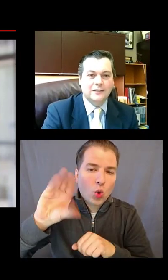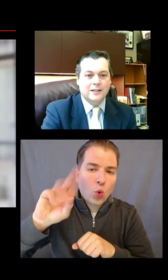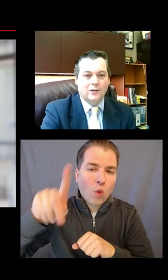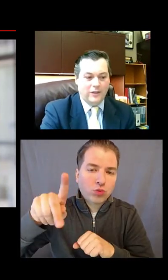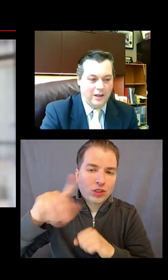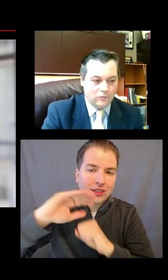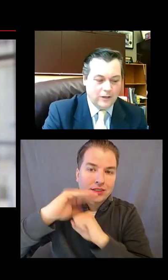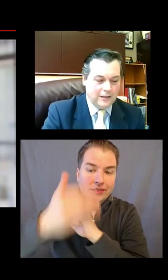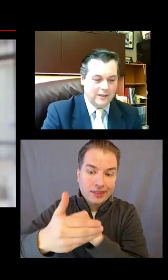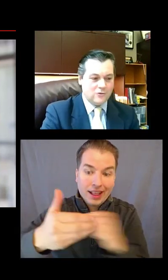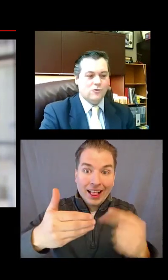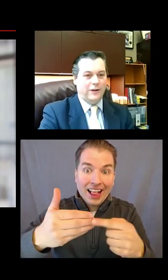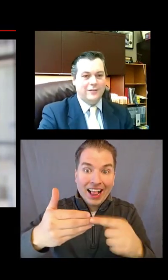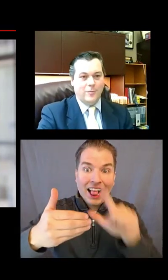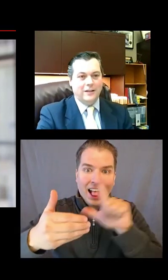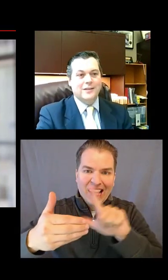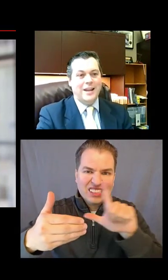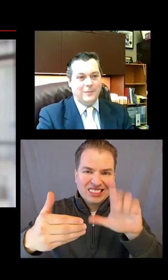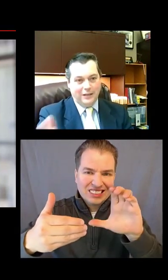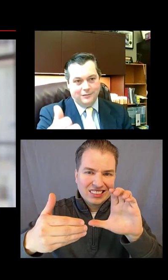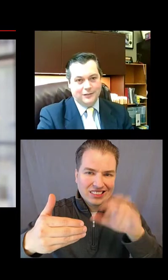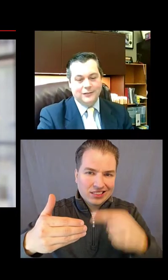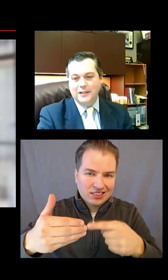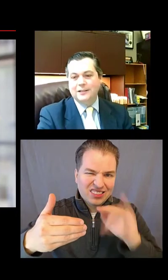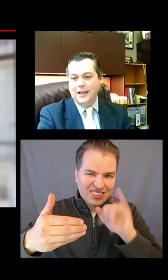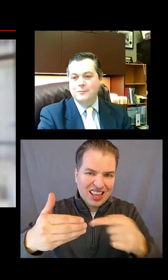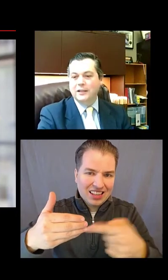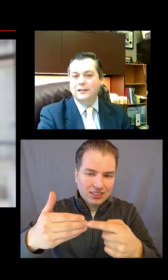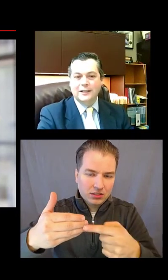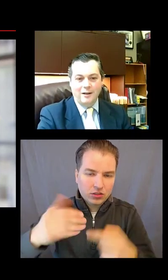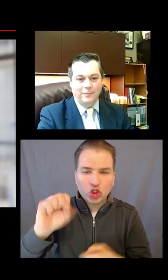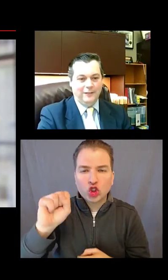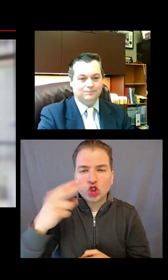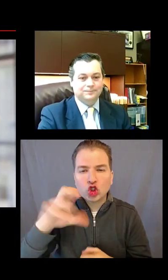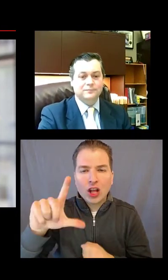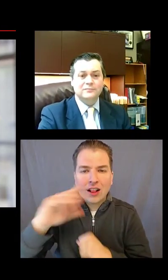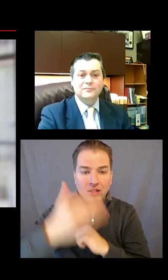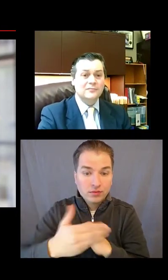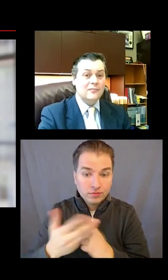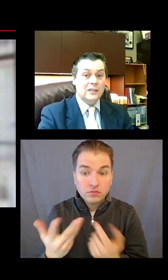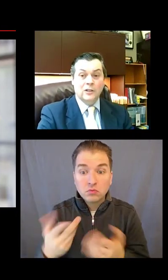created, without really getting too creative about the naming, the limited liability company.